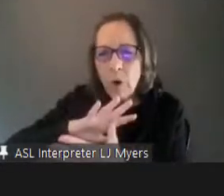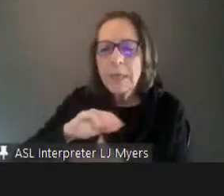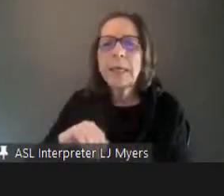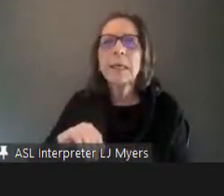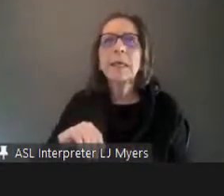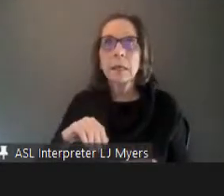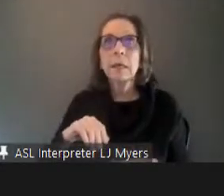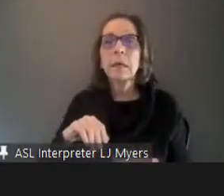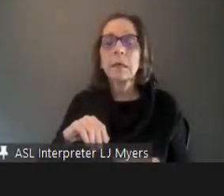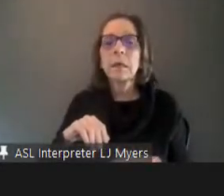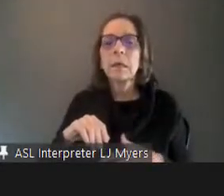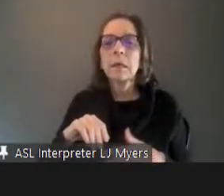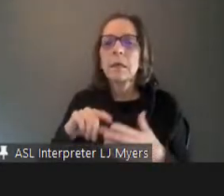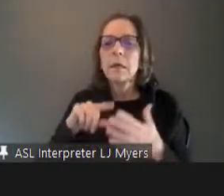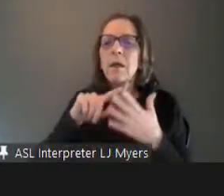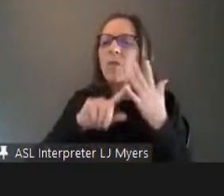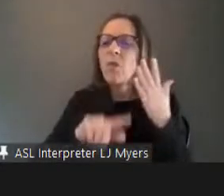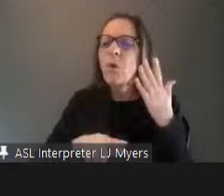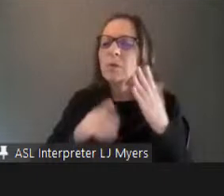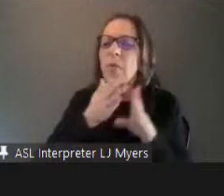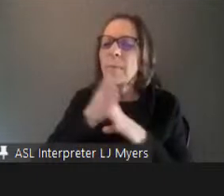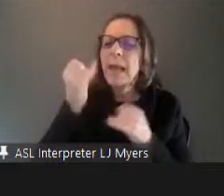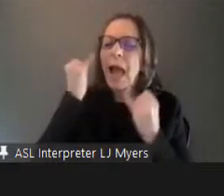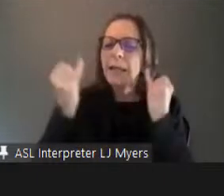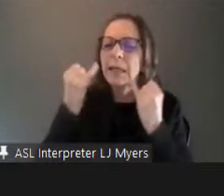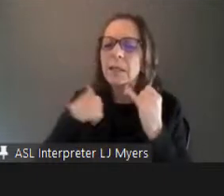Those were kind of my main ideas.